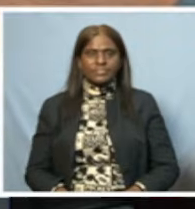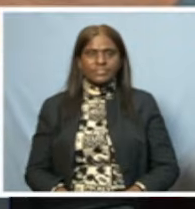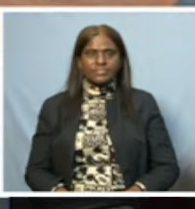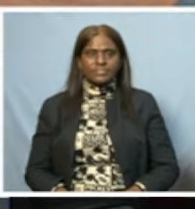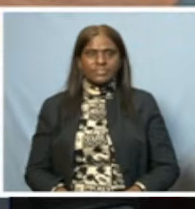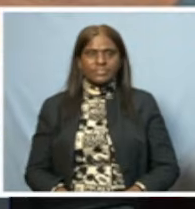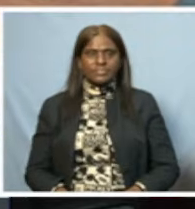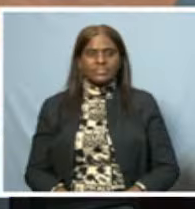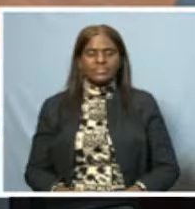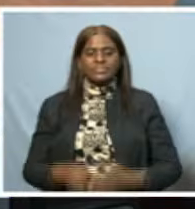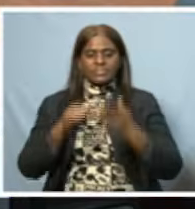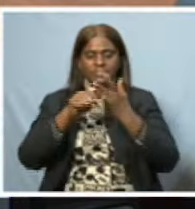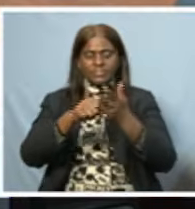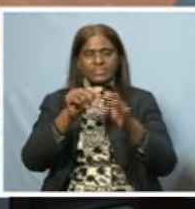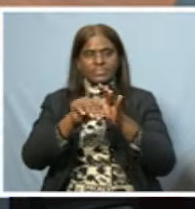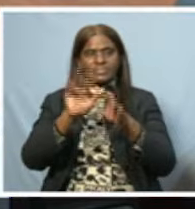not